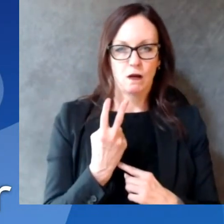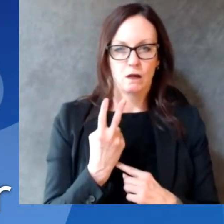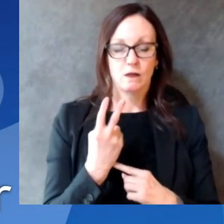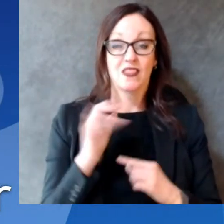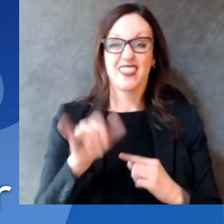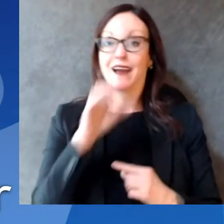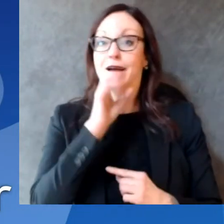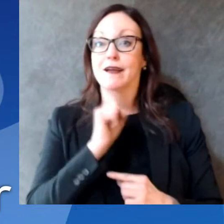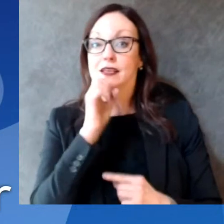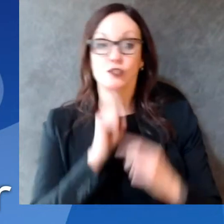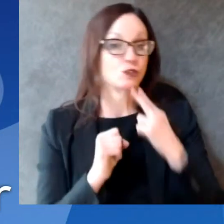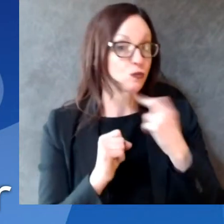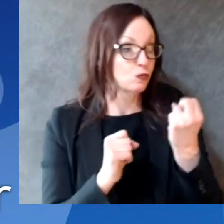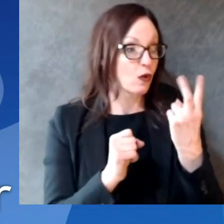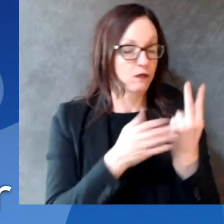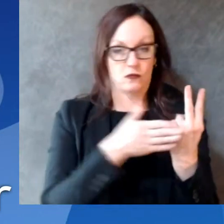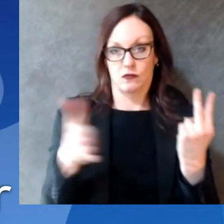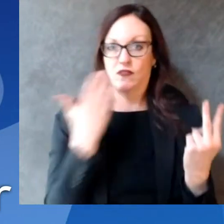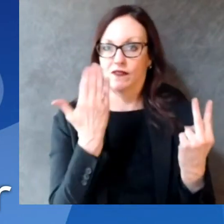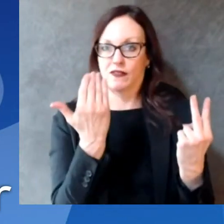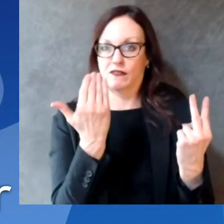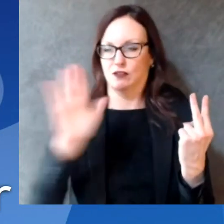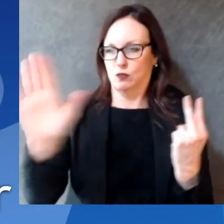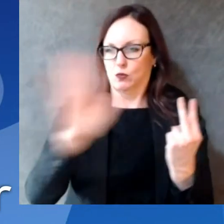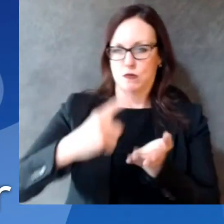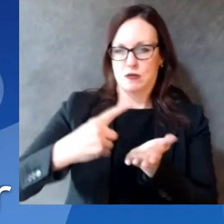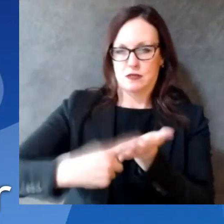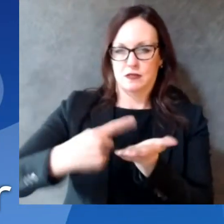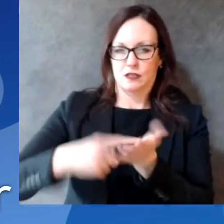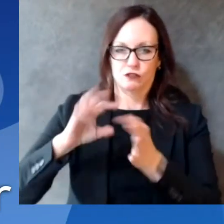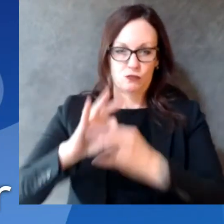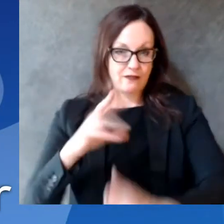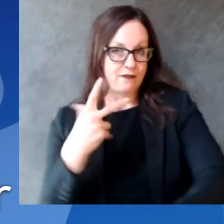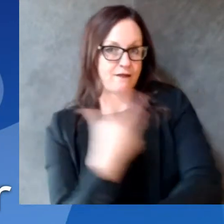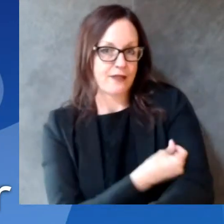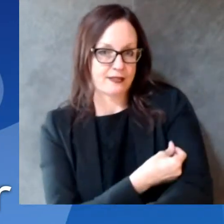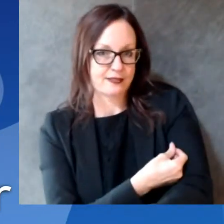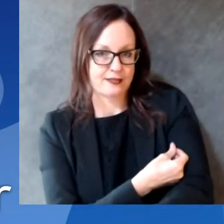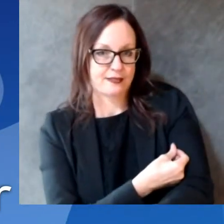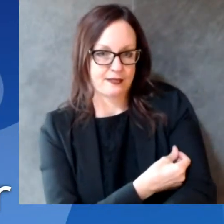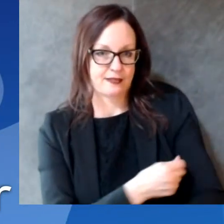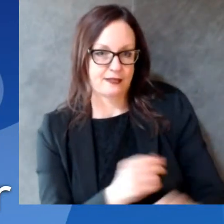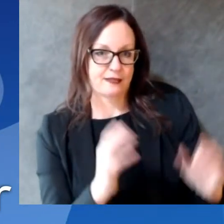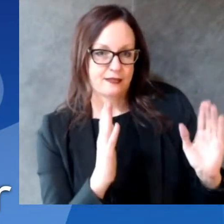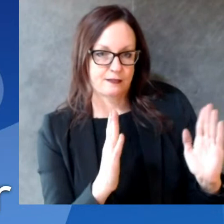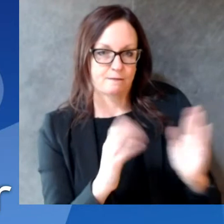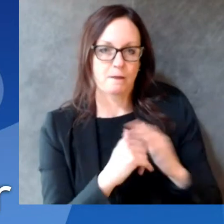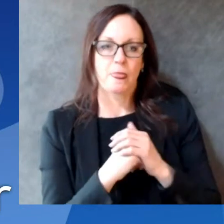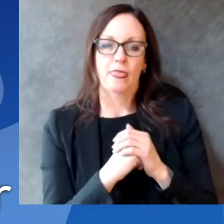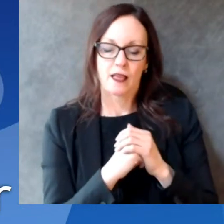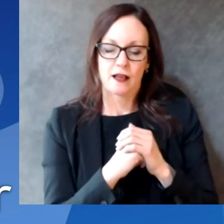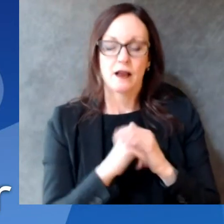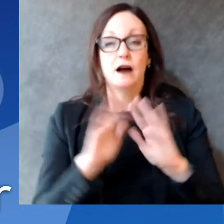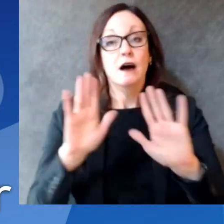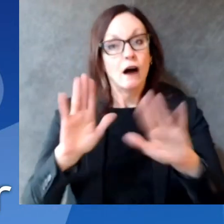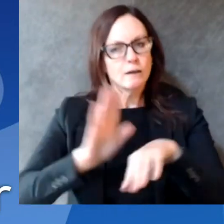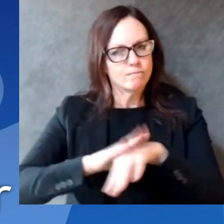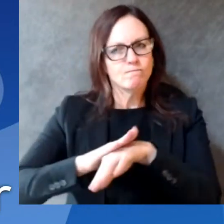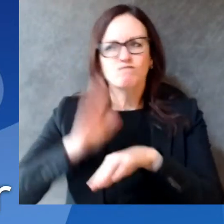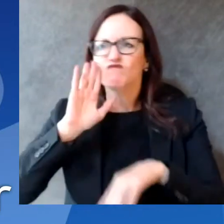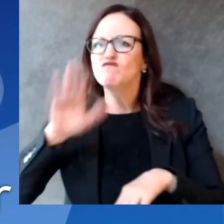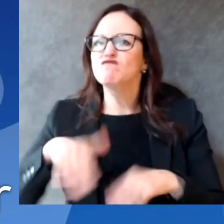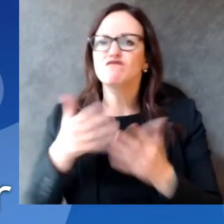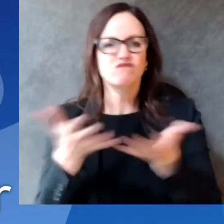as they might be considering this, maybe a little bit hesitant about whether they should get their kids vaccinated?